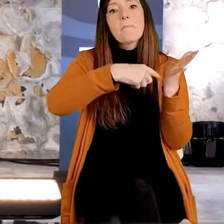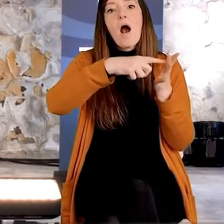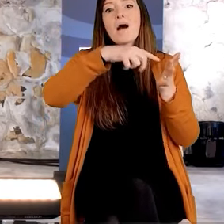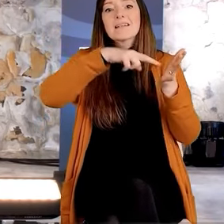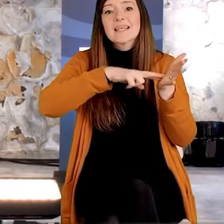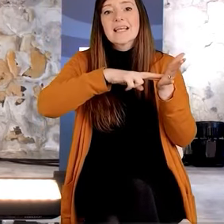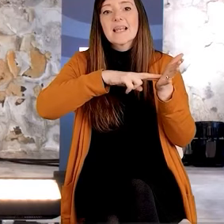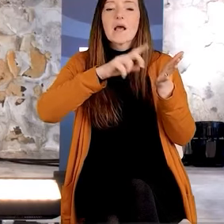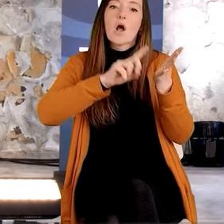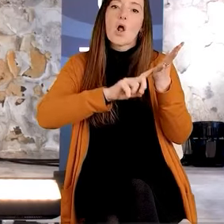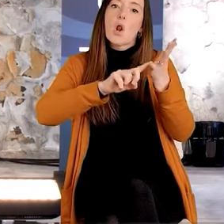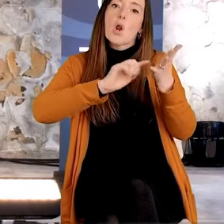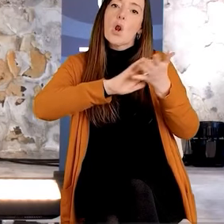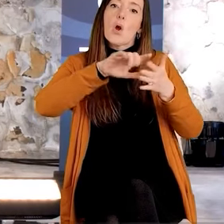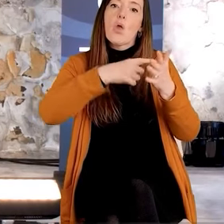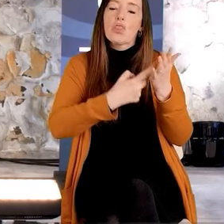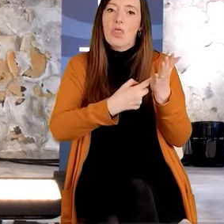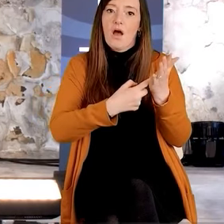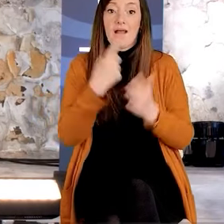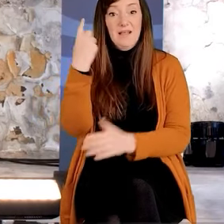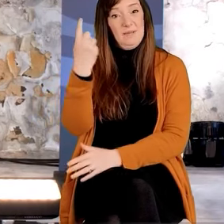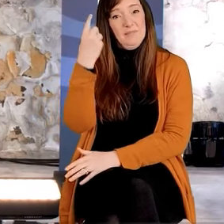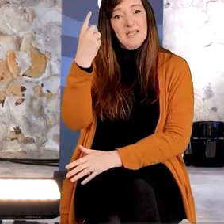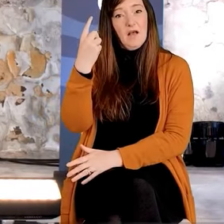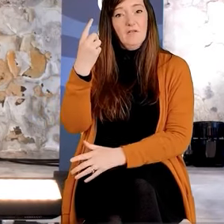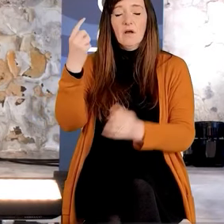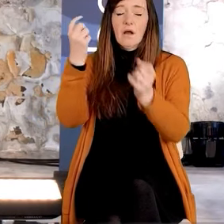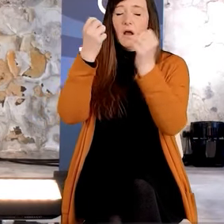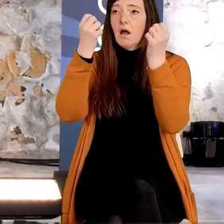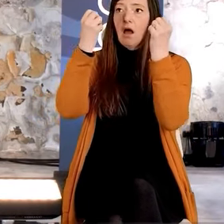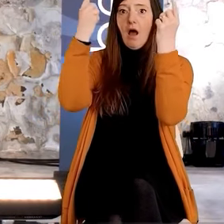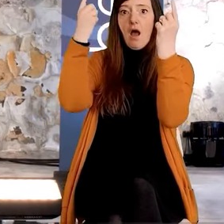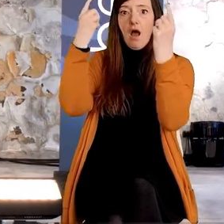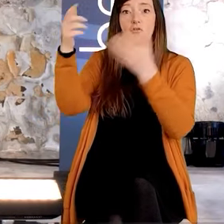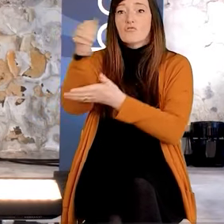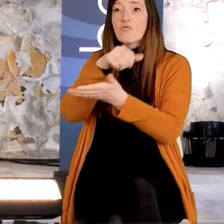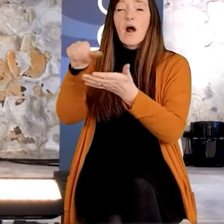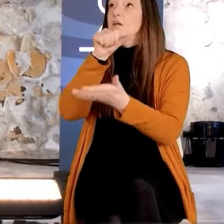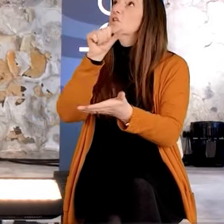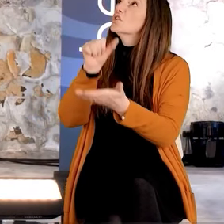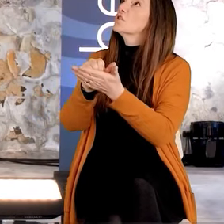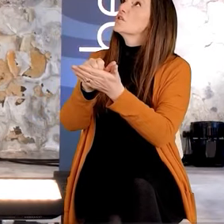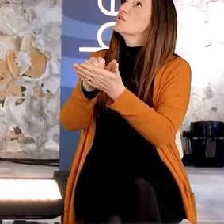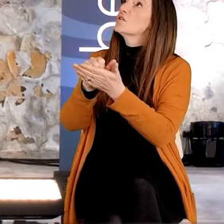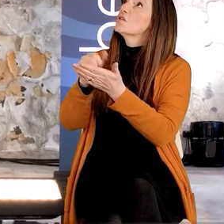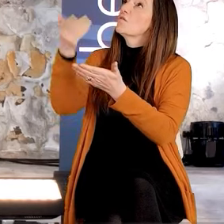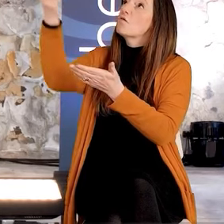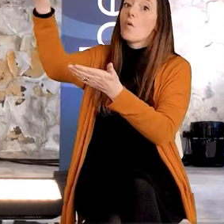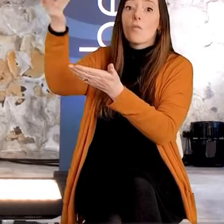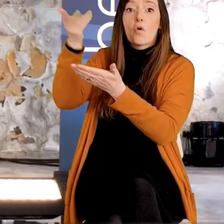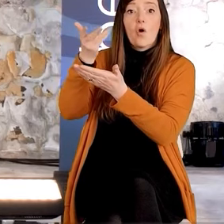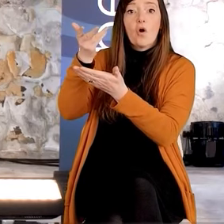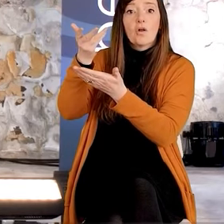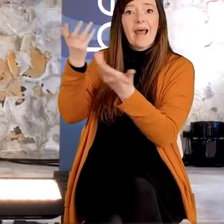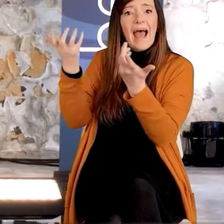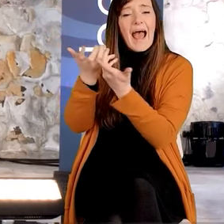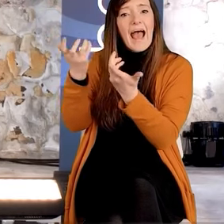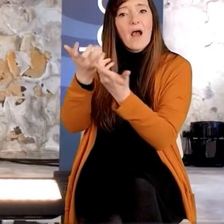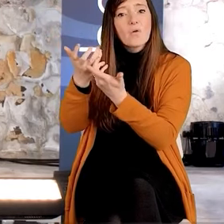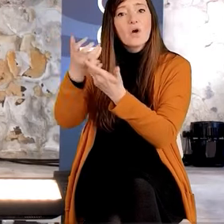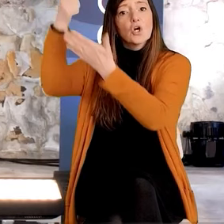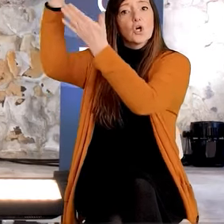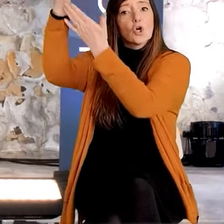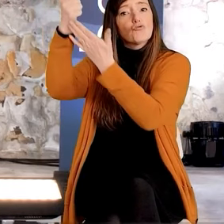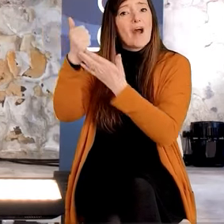rediscovered the great truth of the righteousness of God given to us by grace alone